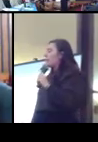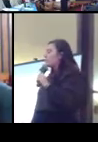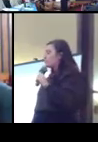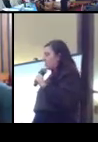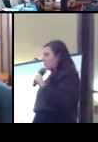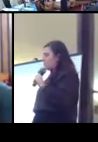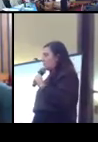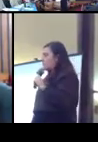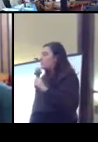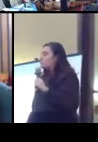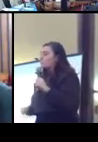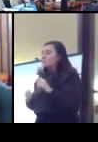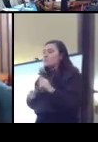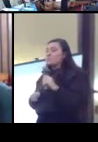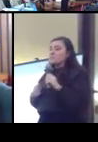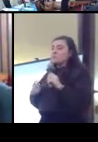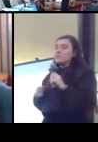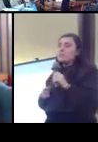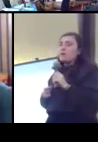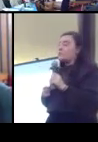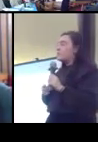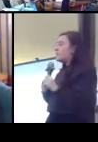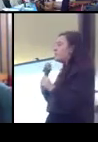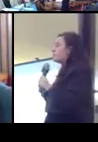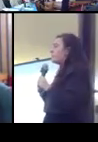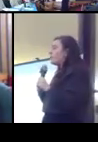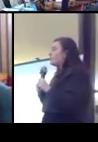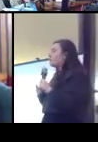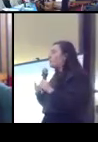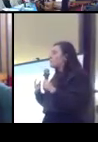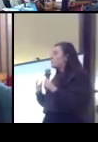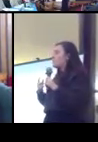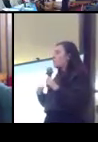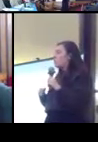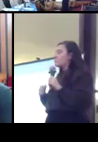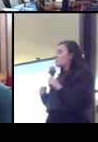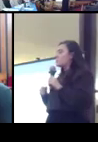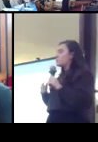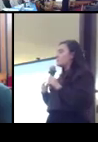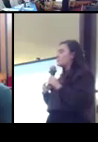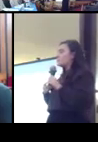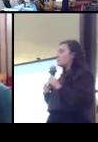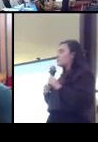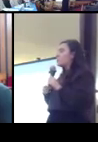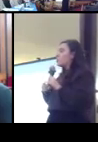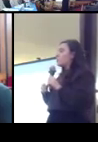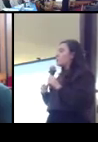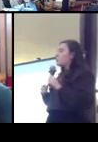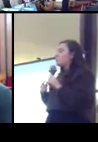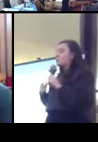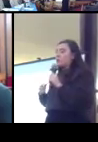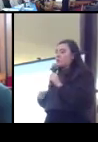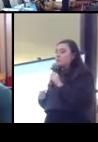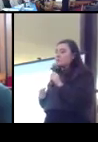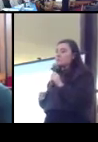does the plan actually change? So as I mentioned, for state technology, identify where existing homes, residents, infrastructure